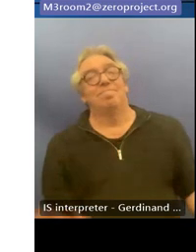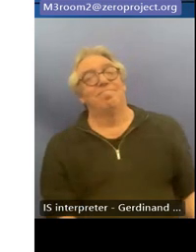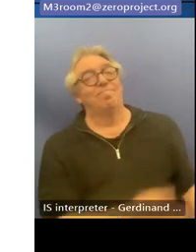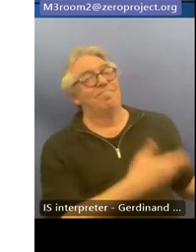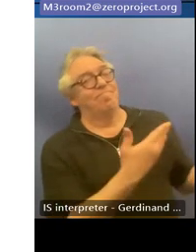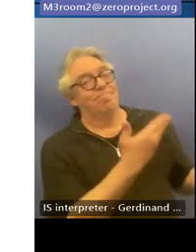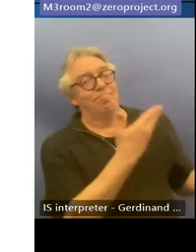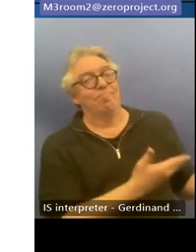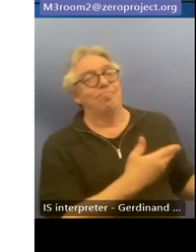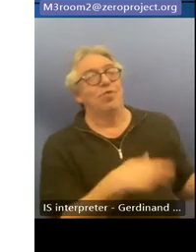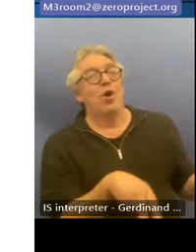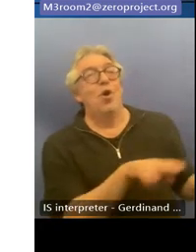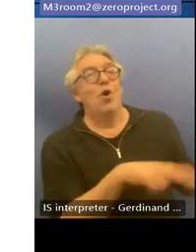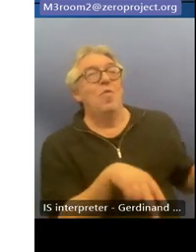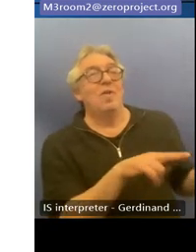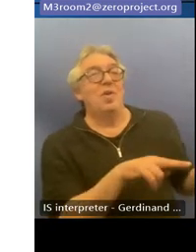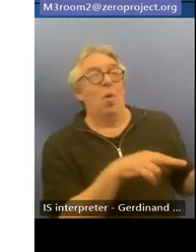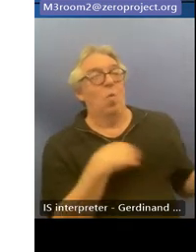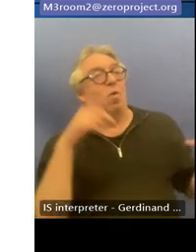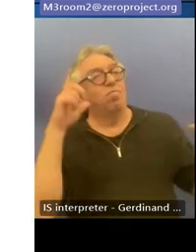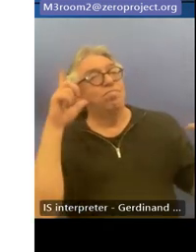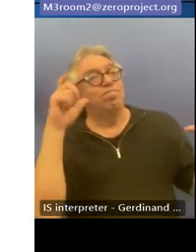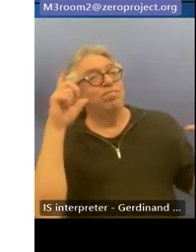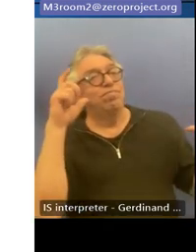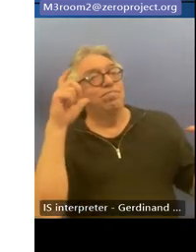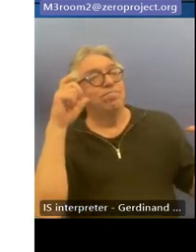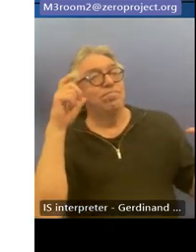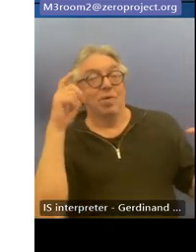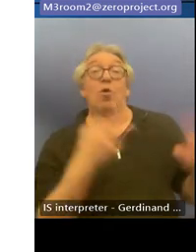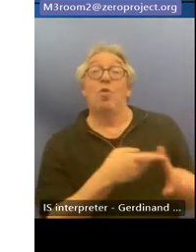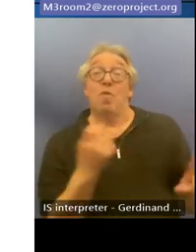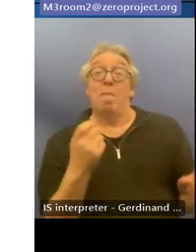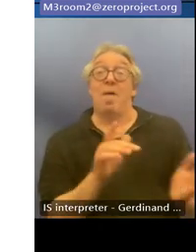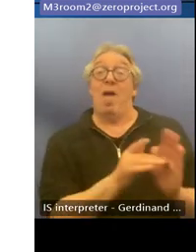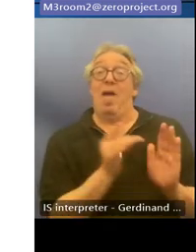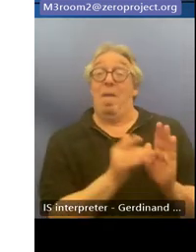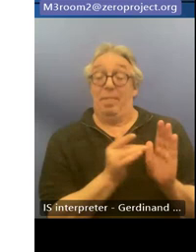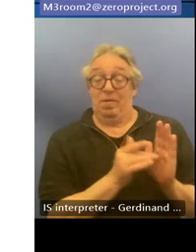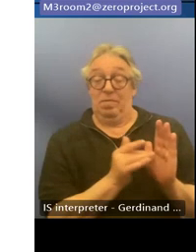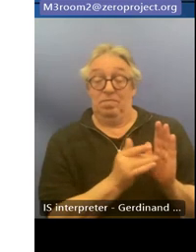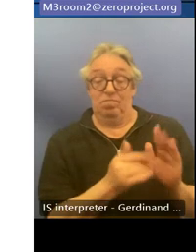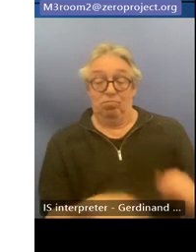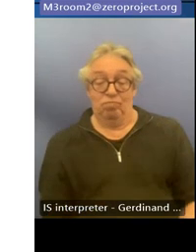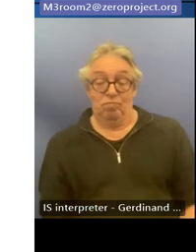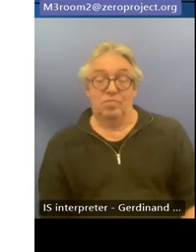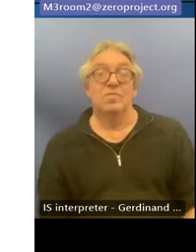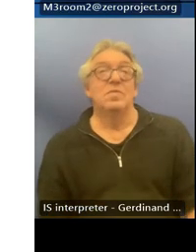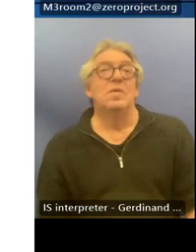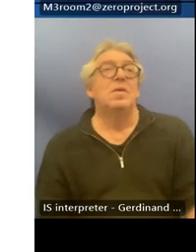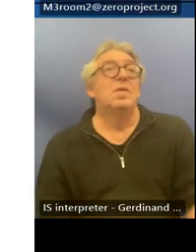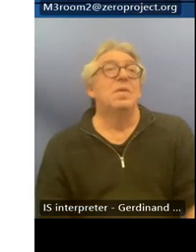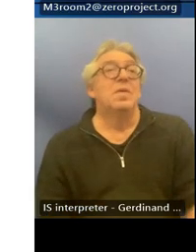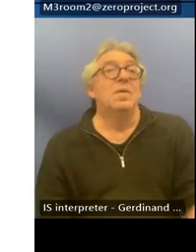some screen videos in-app, so that you get an idea what it looks like and how does it work.